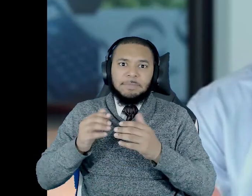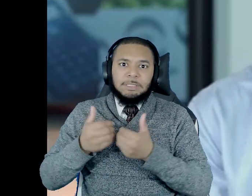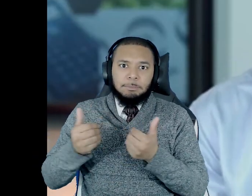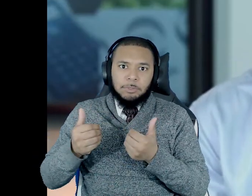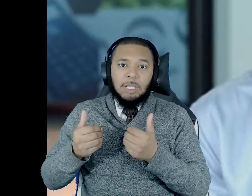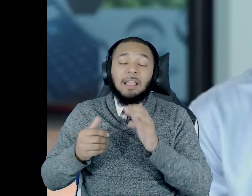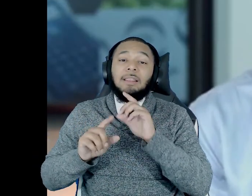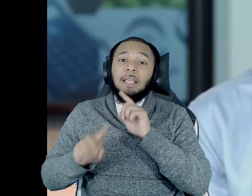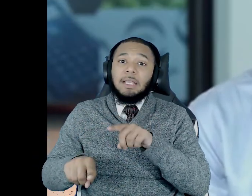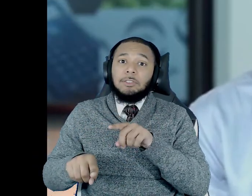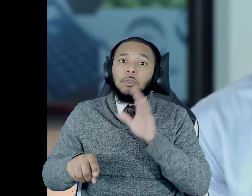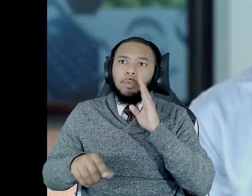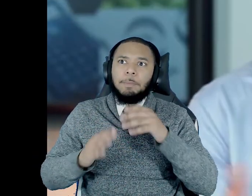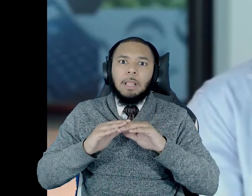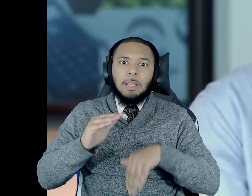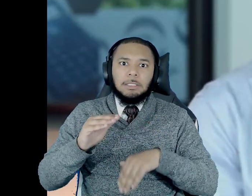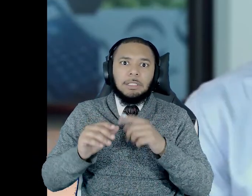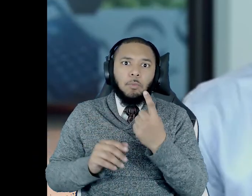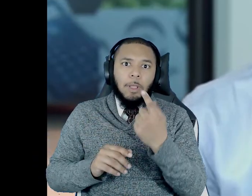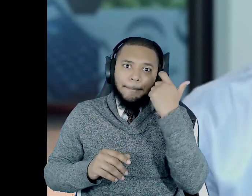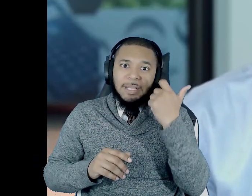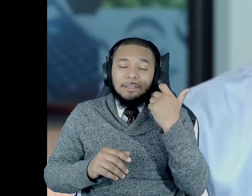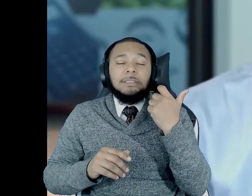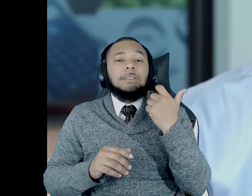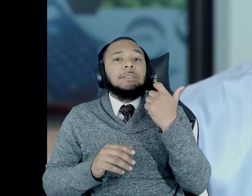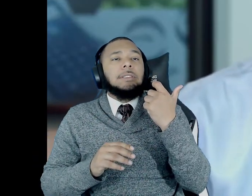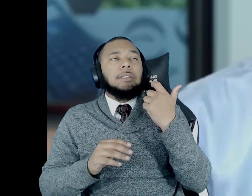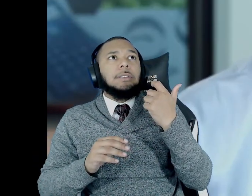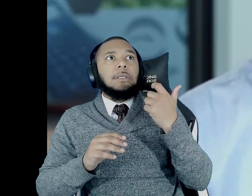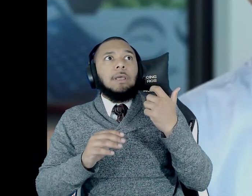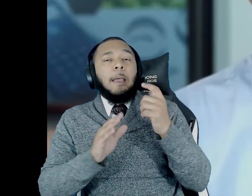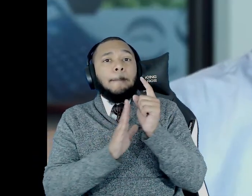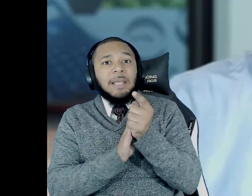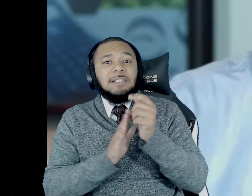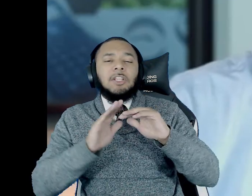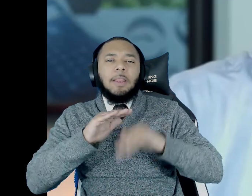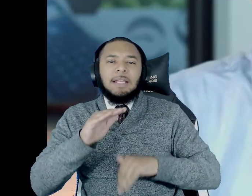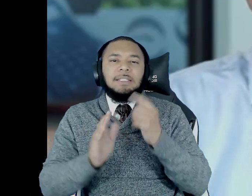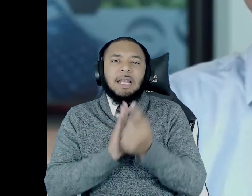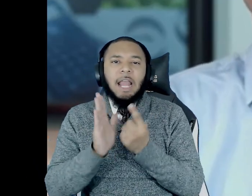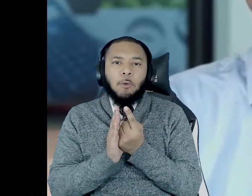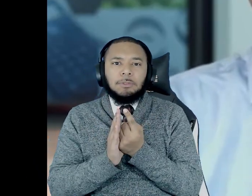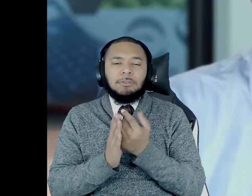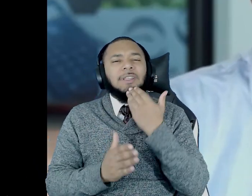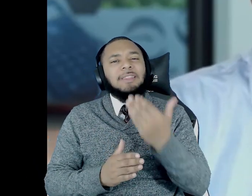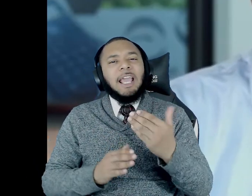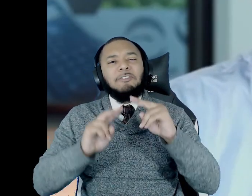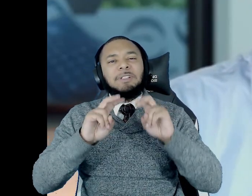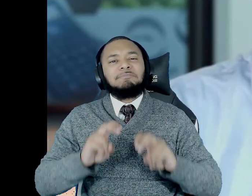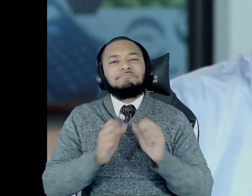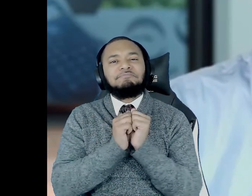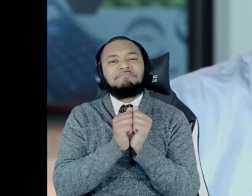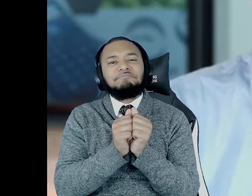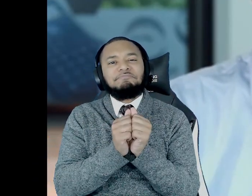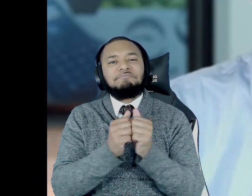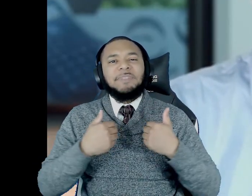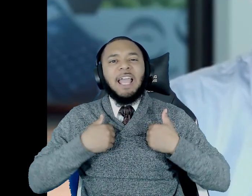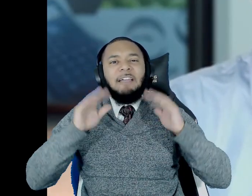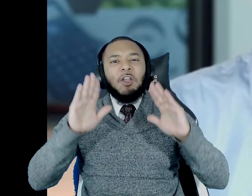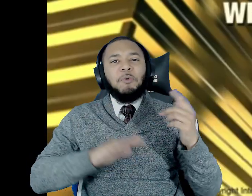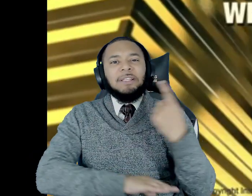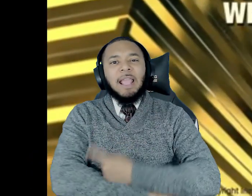1 because minutes are just a piece of an hour. Thank you for analyzing this weekly timesheet with me. Have a great day.